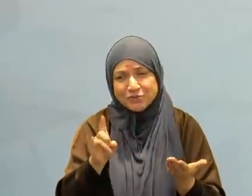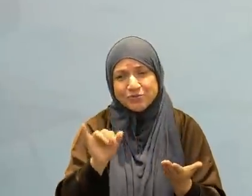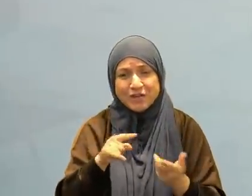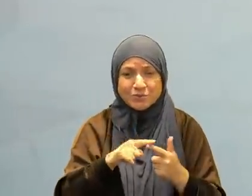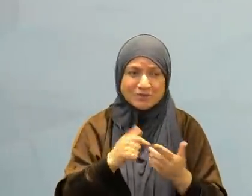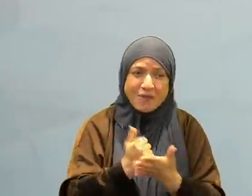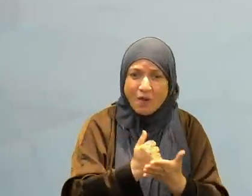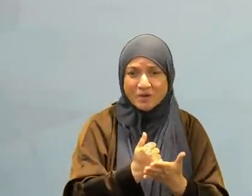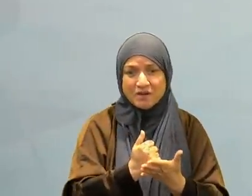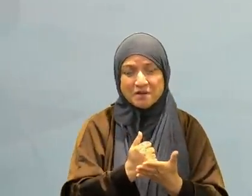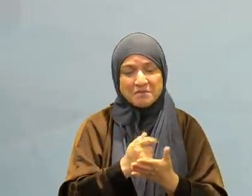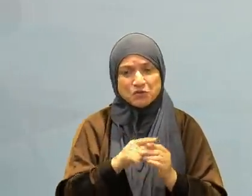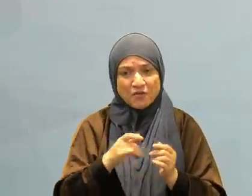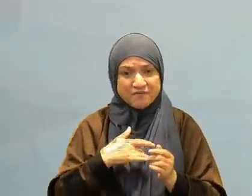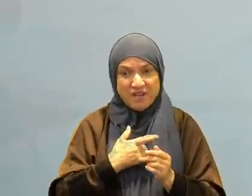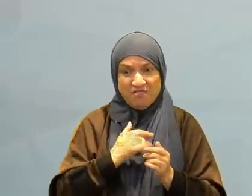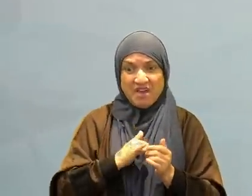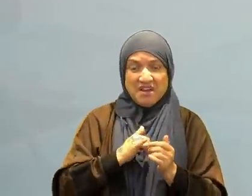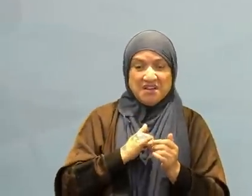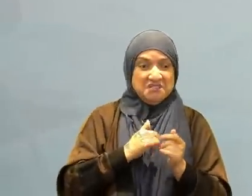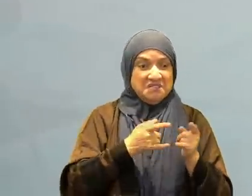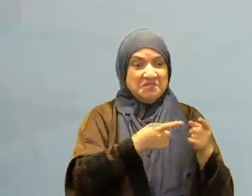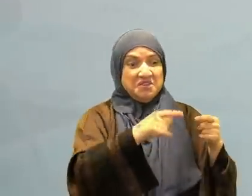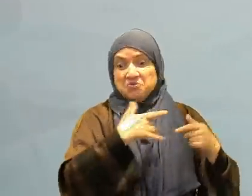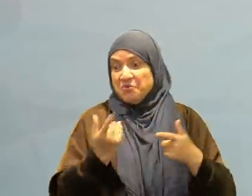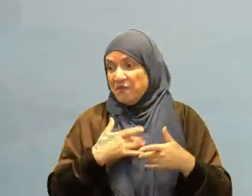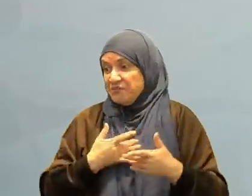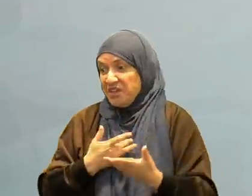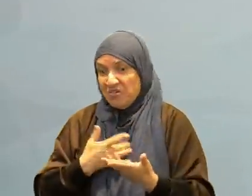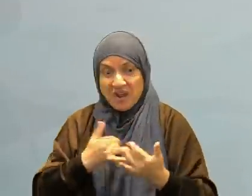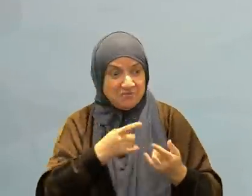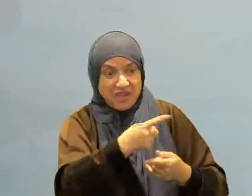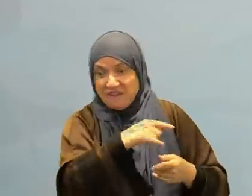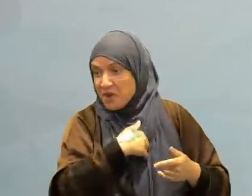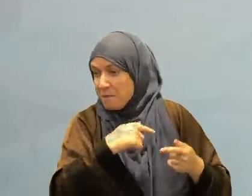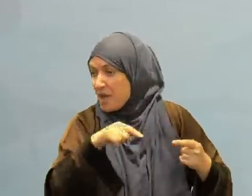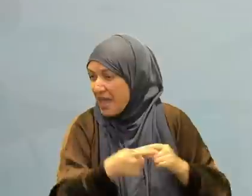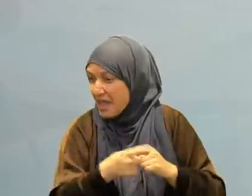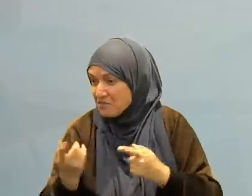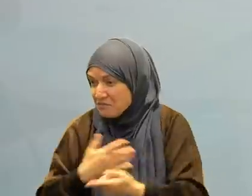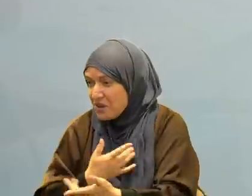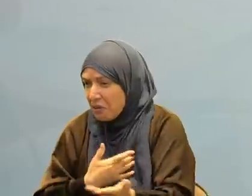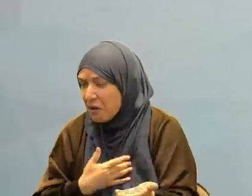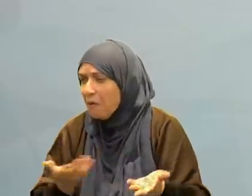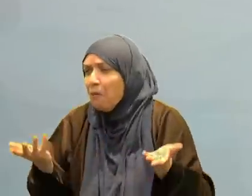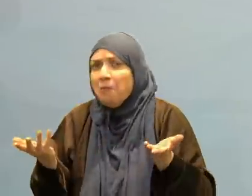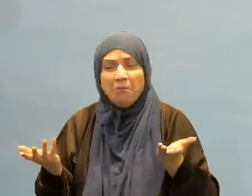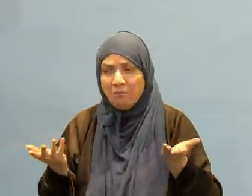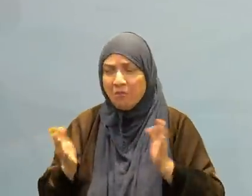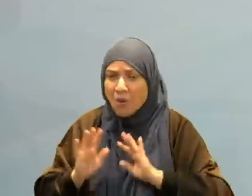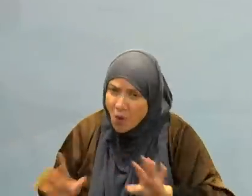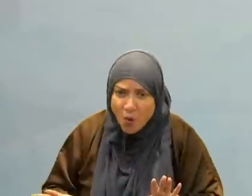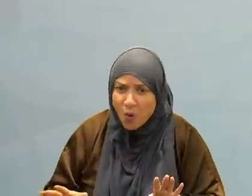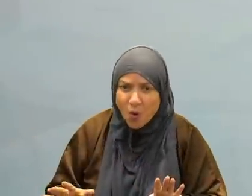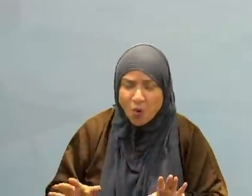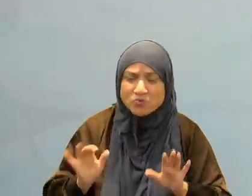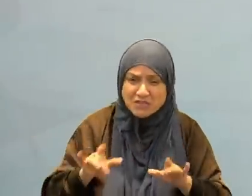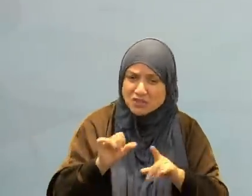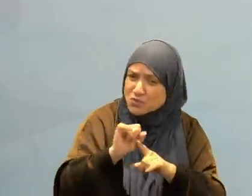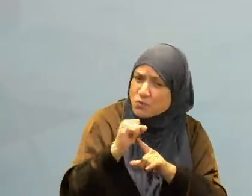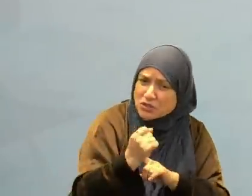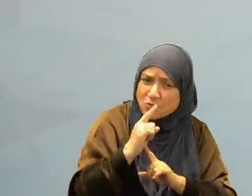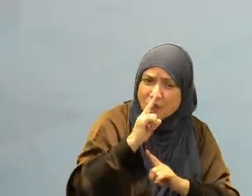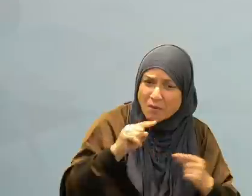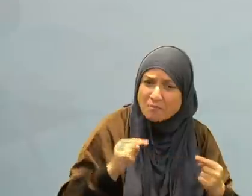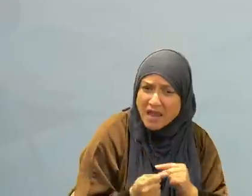am I connected to Allah subhanahu wa ta'ala? May Allah subhanahu wa ta'ala forgive us for our shortcomings and make it easy for our